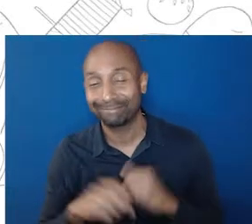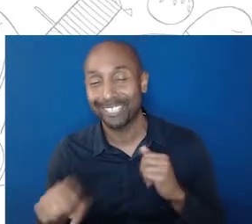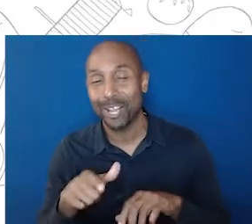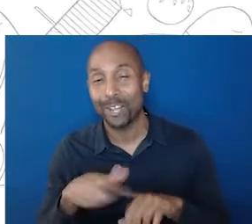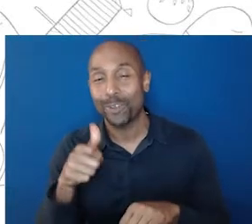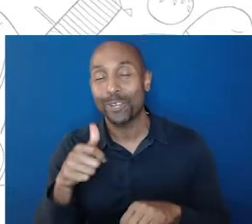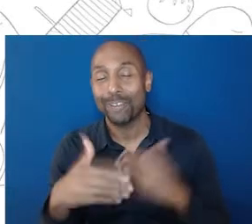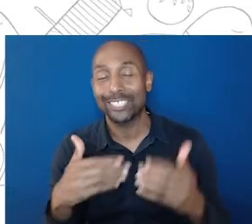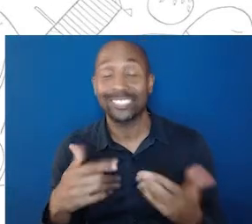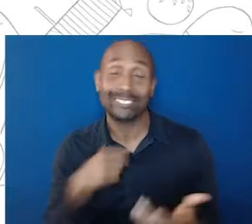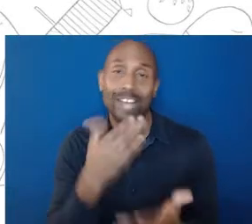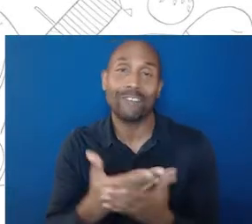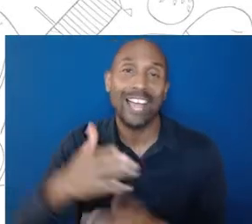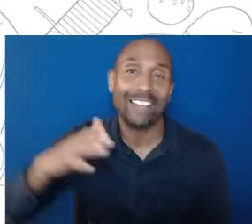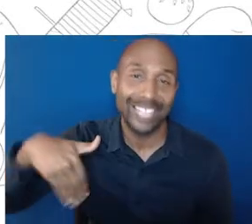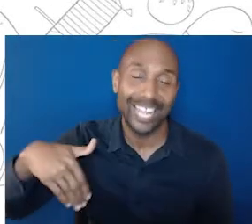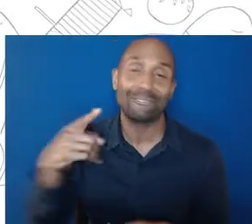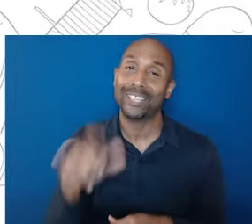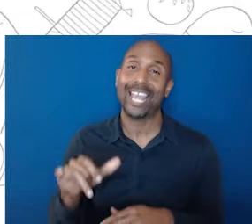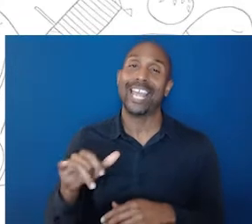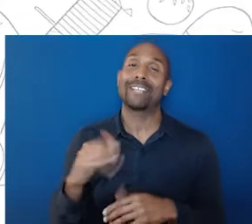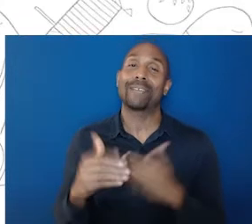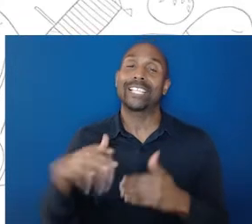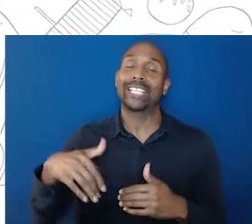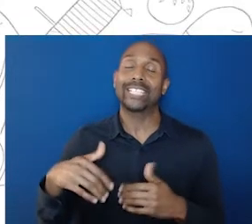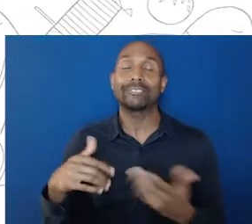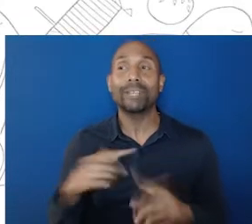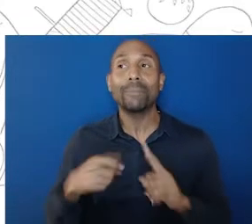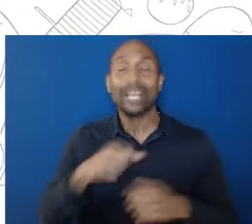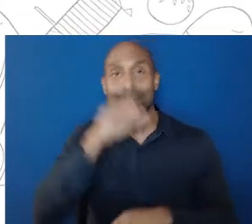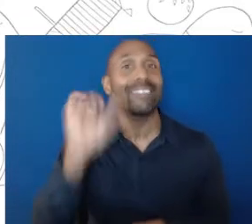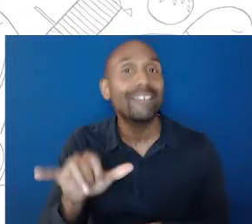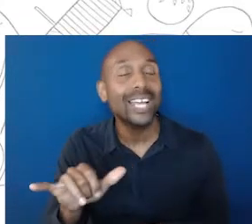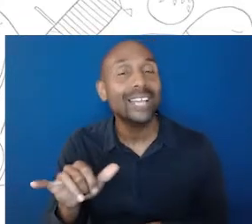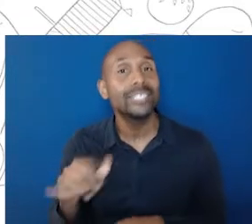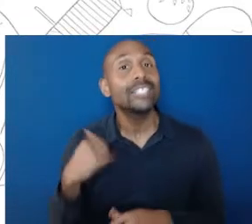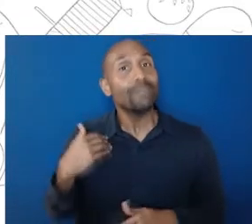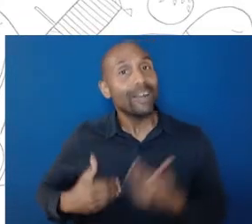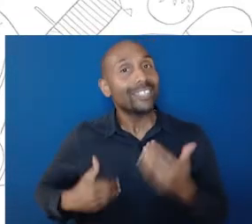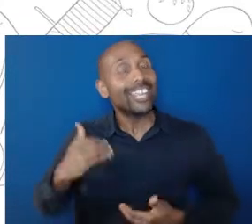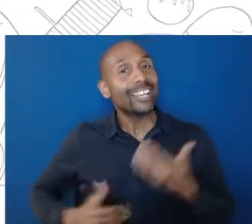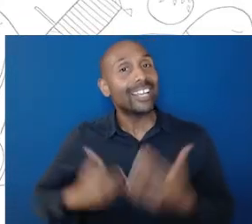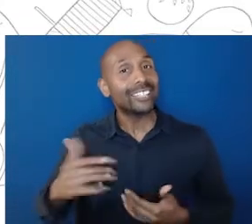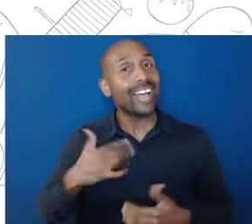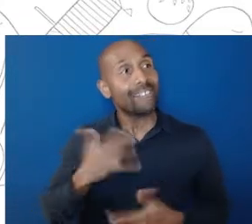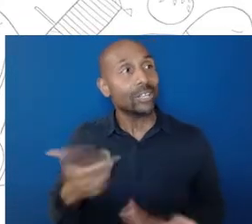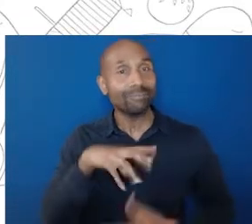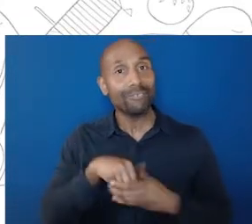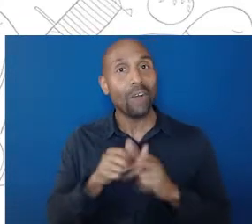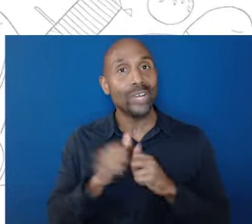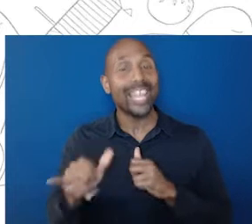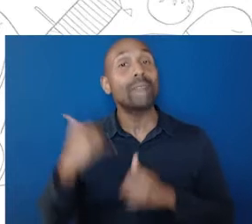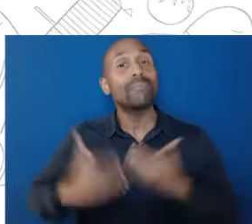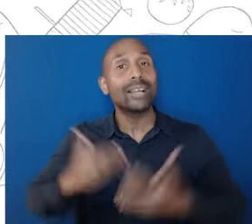love that it's a process, and I love that I feel held in that process by programs like